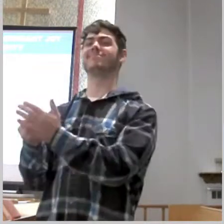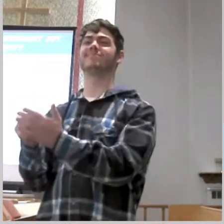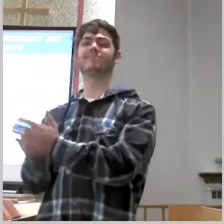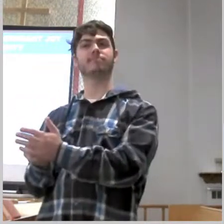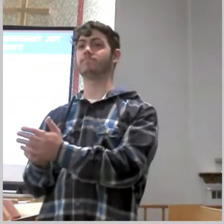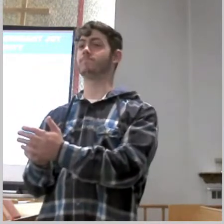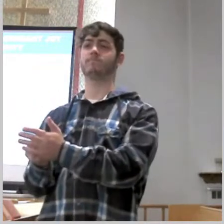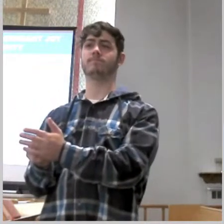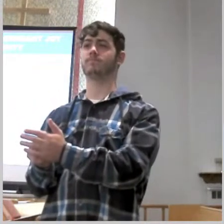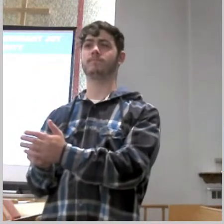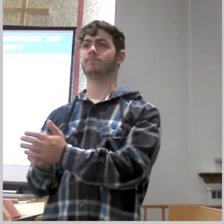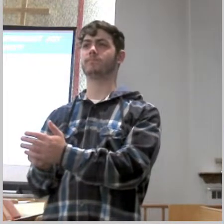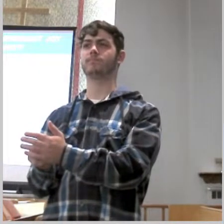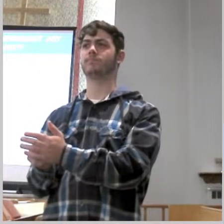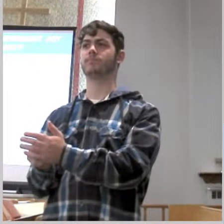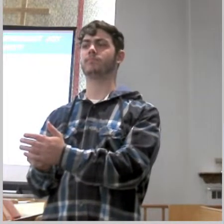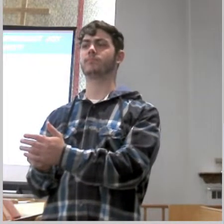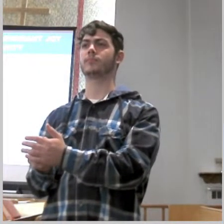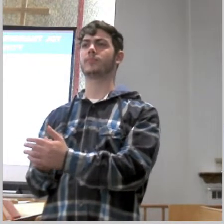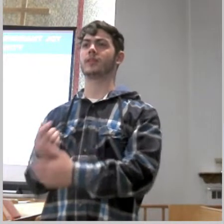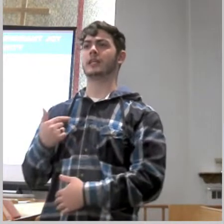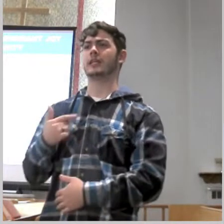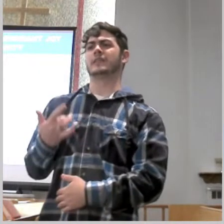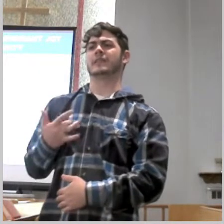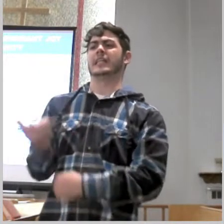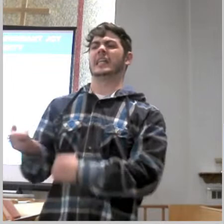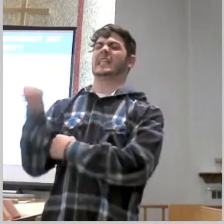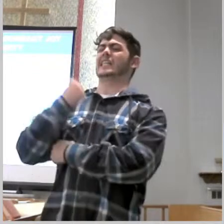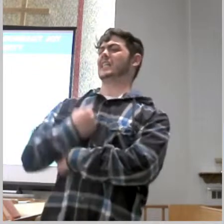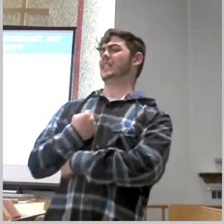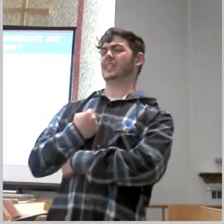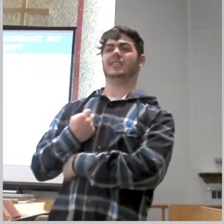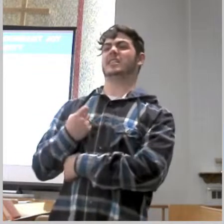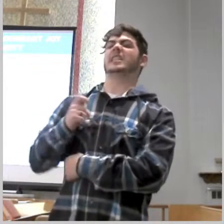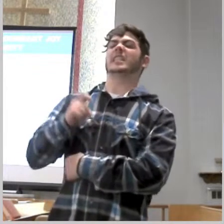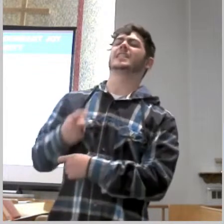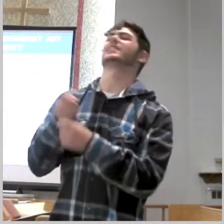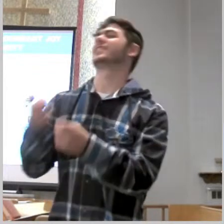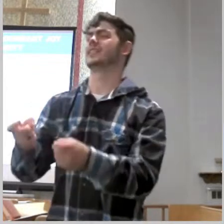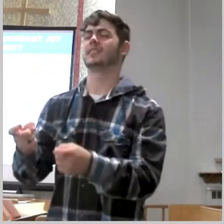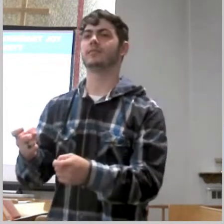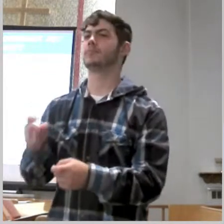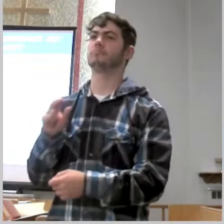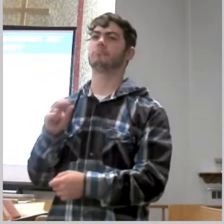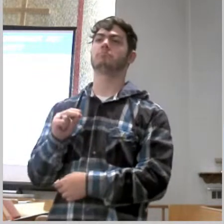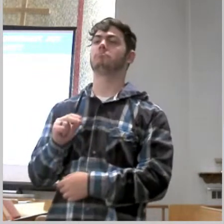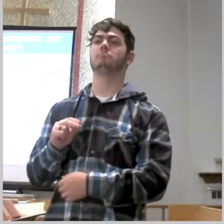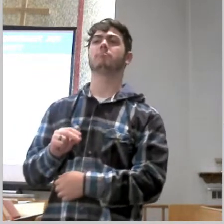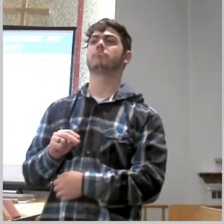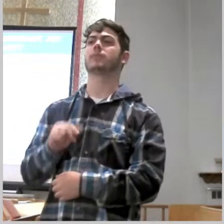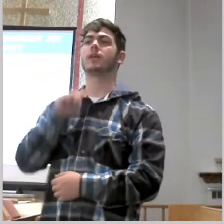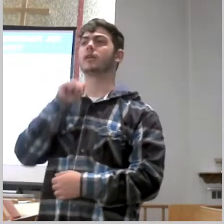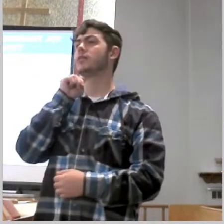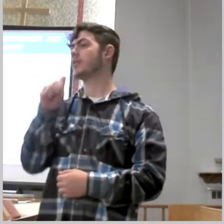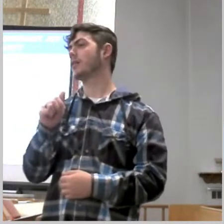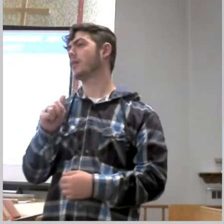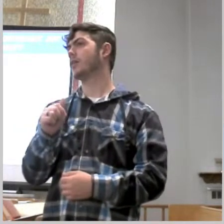wasn't based on a feeling of obligation either. They were not doing it because they wanted to show off.